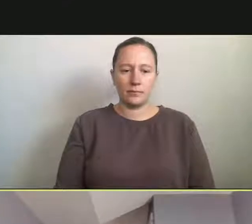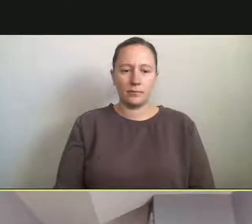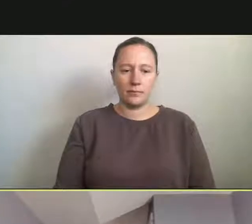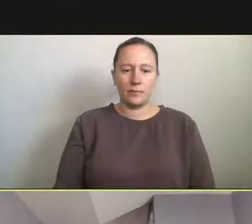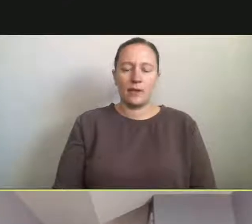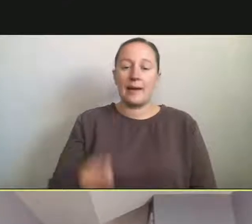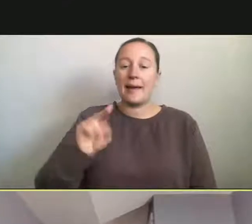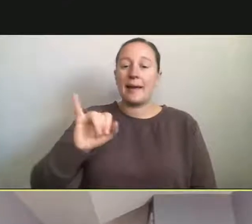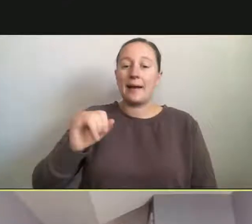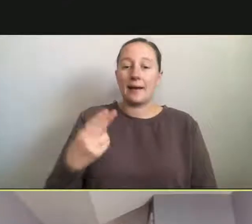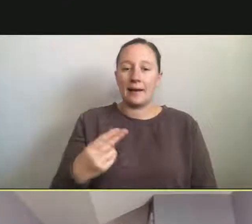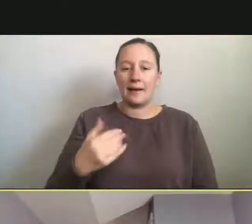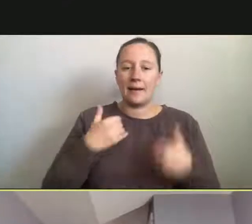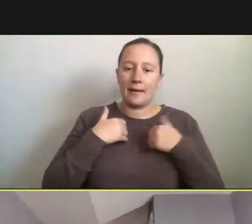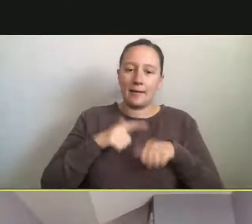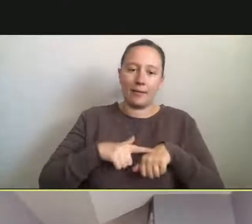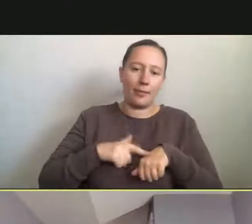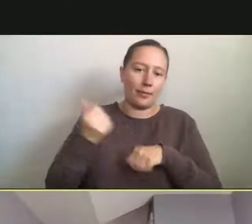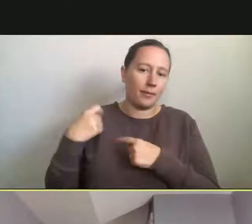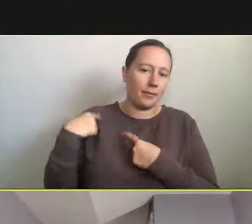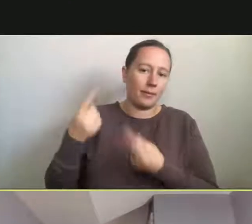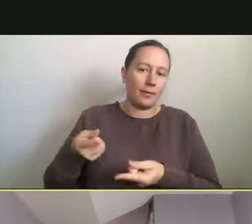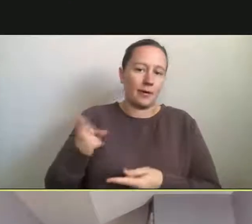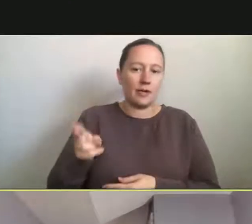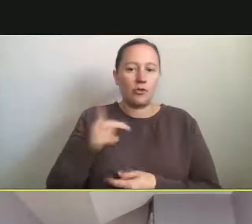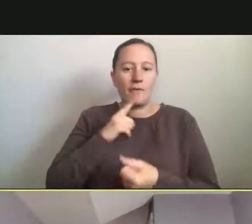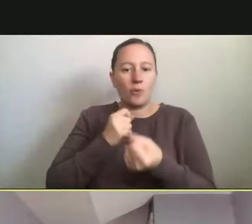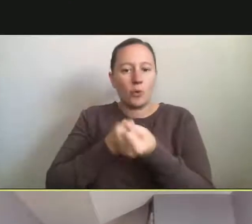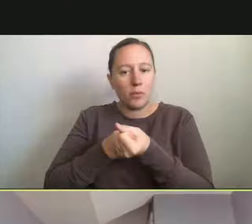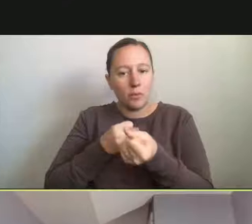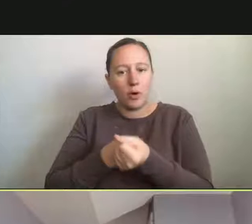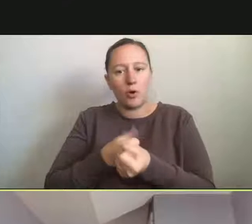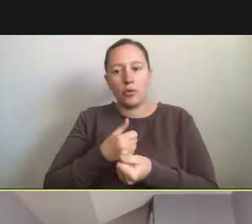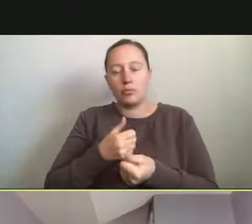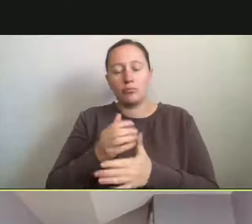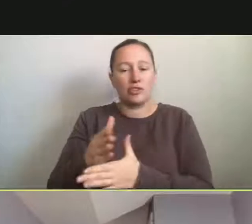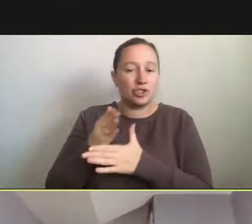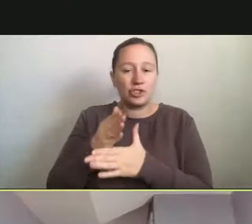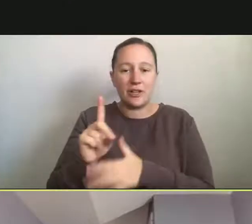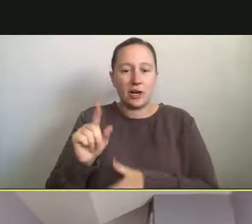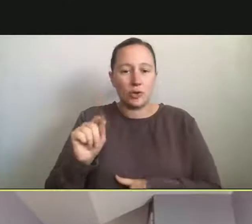So NIH has a long history of promoting data sharing, and the data